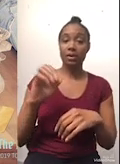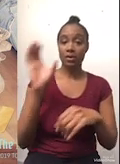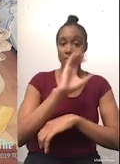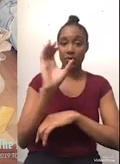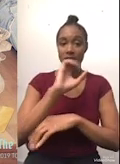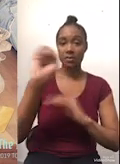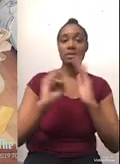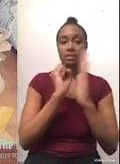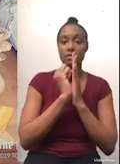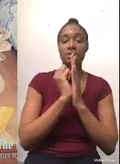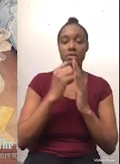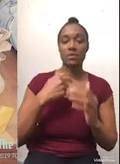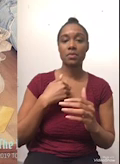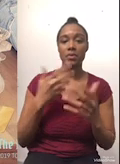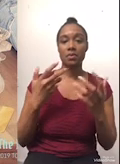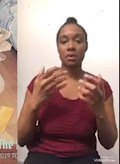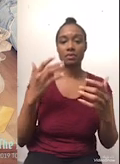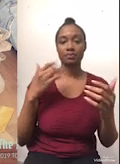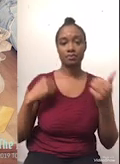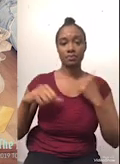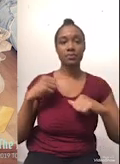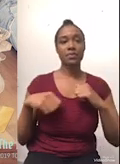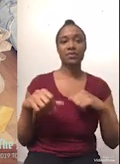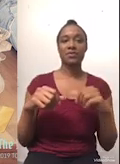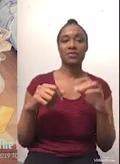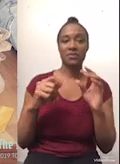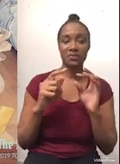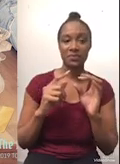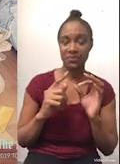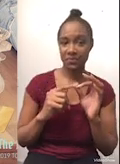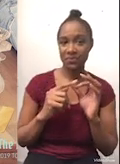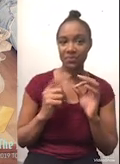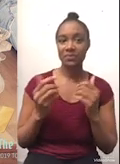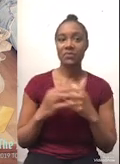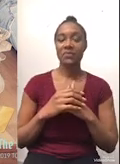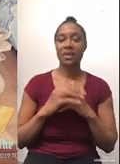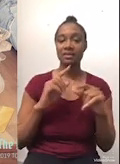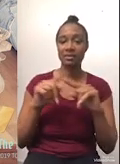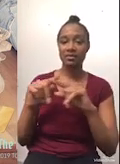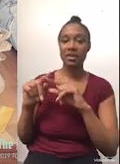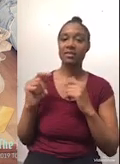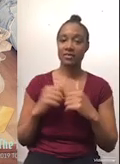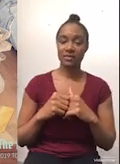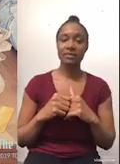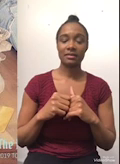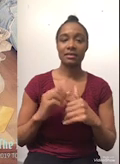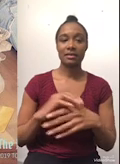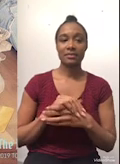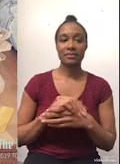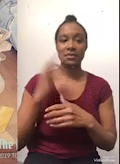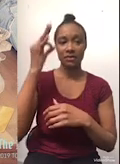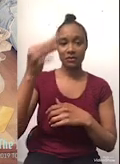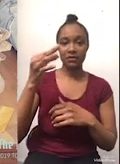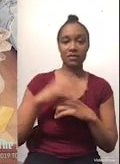I want to perform at bigger venues in the future. Xiao, if we can meet the fans all over the world,